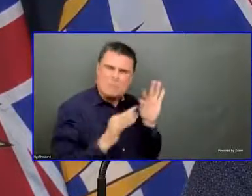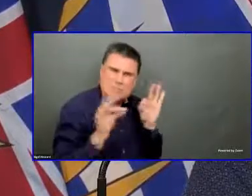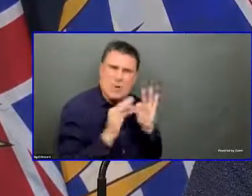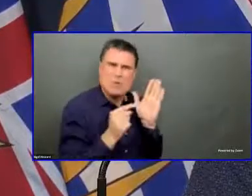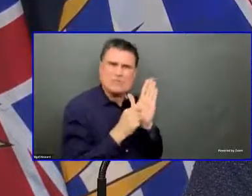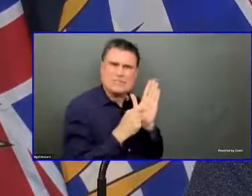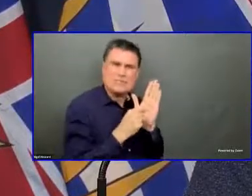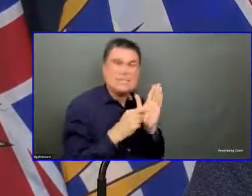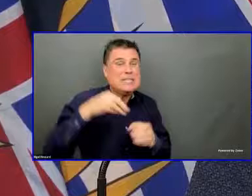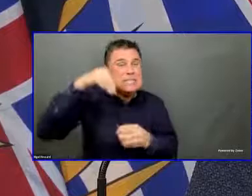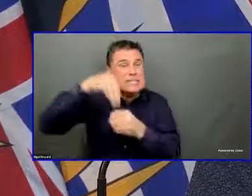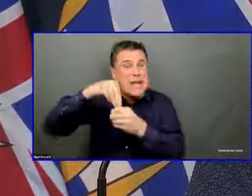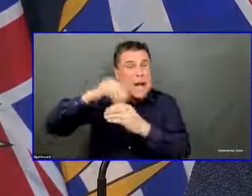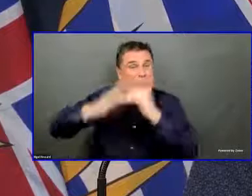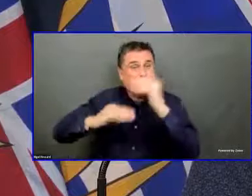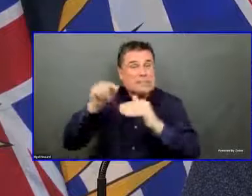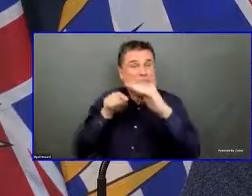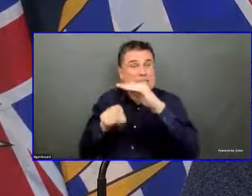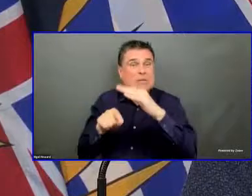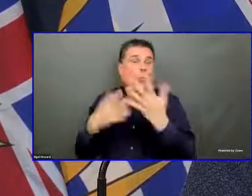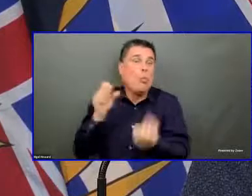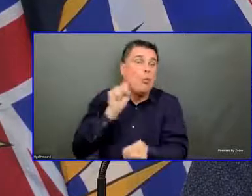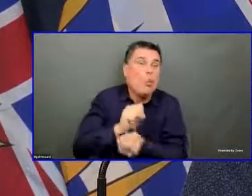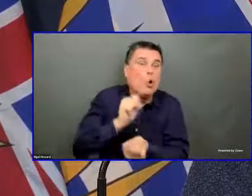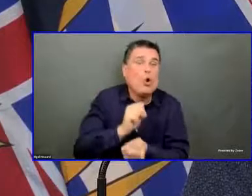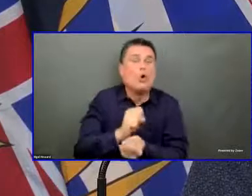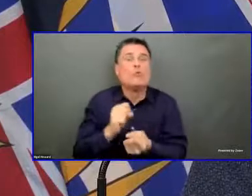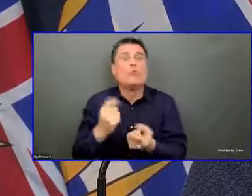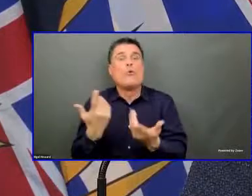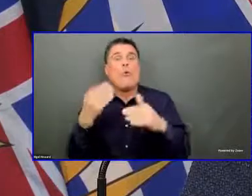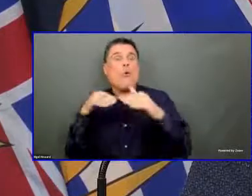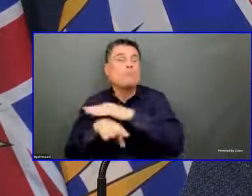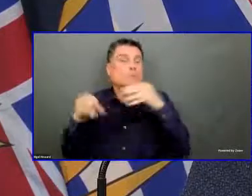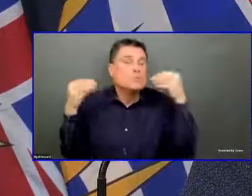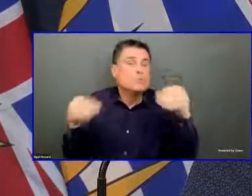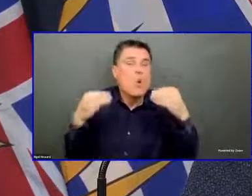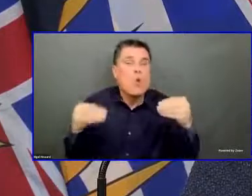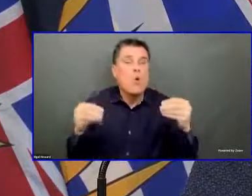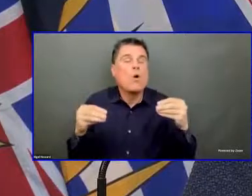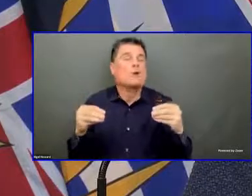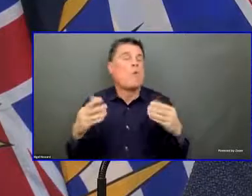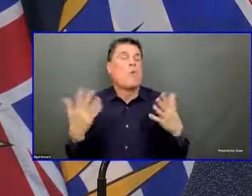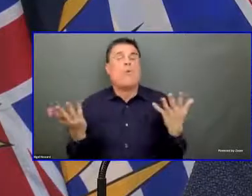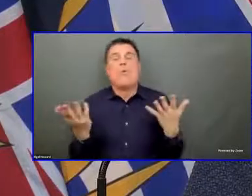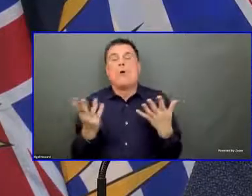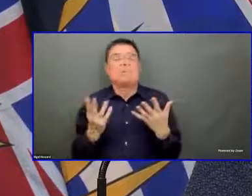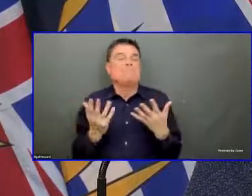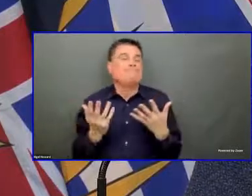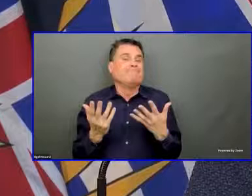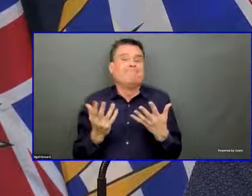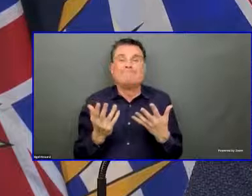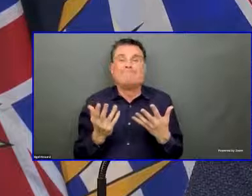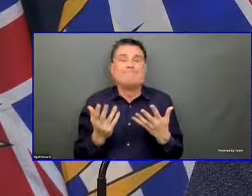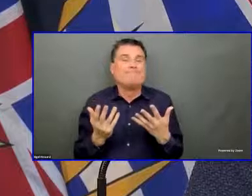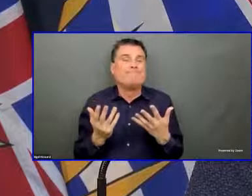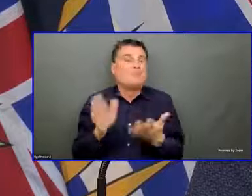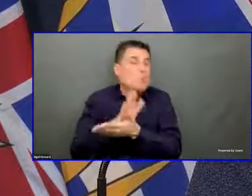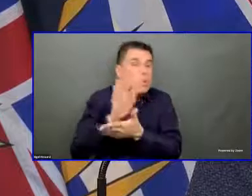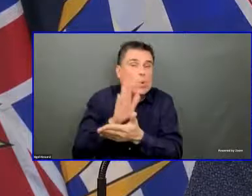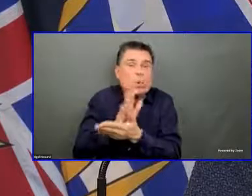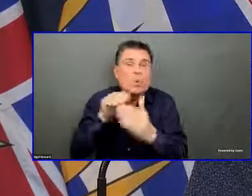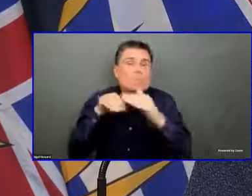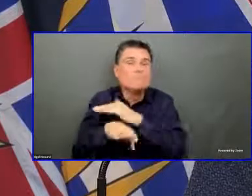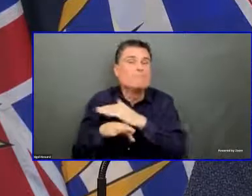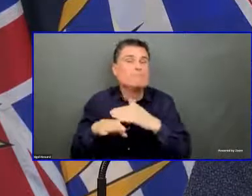visiting a shop, whether it's having in our schools or in our homes. Our COVID safety